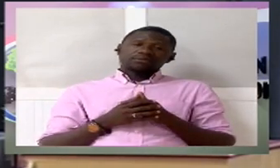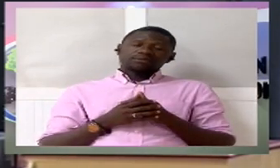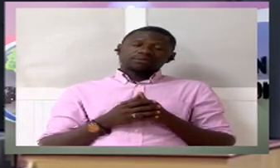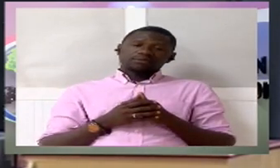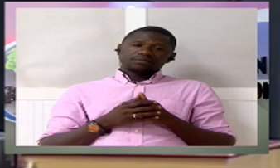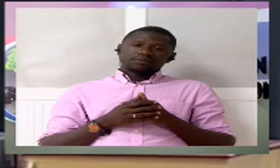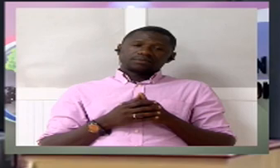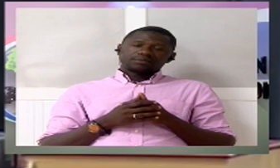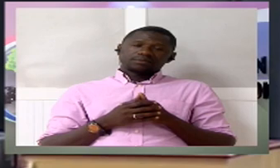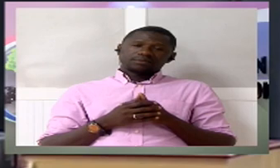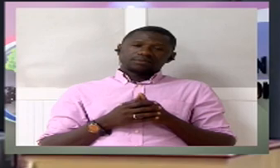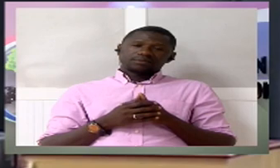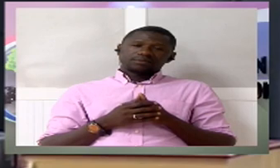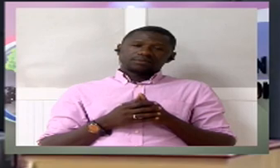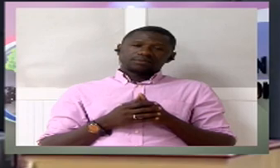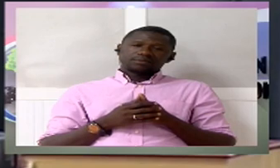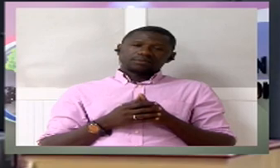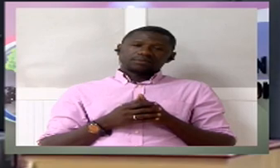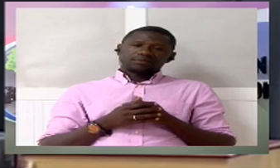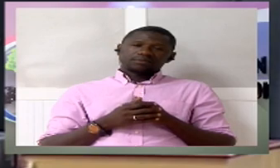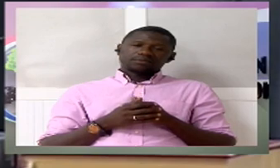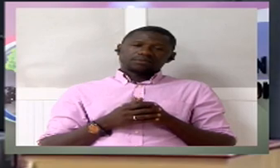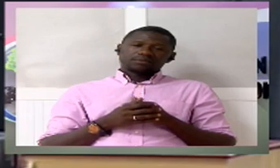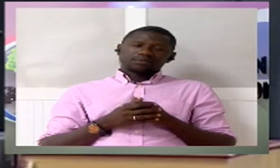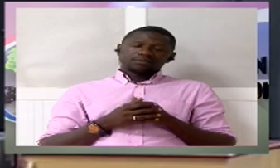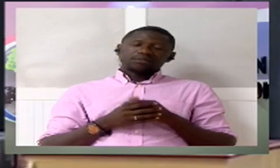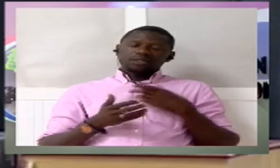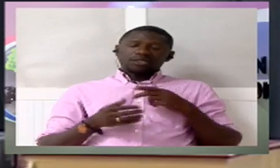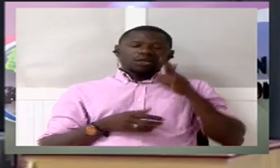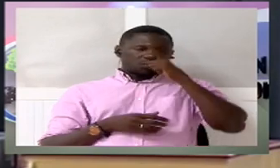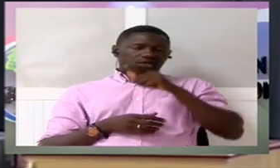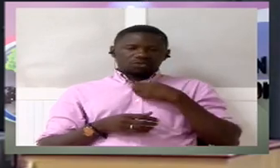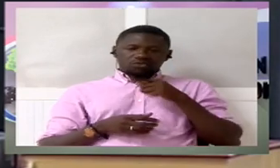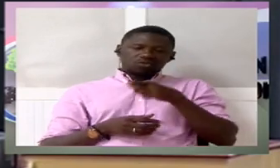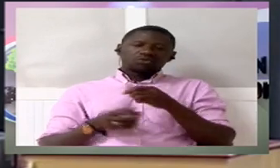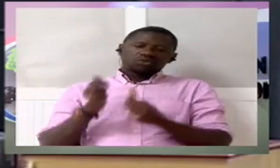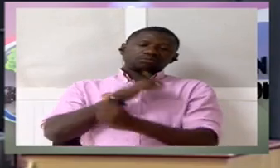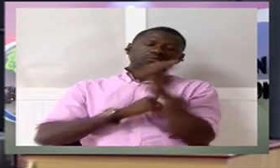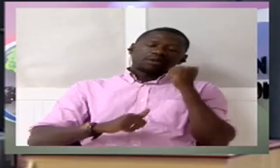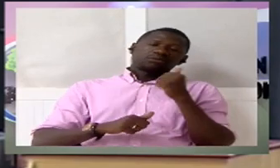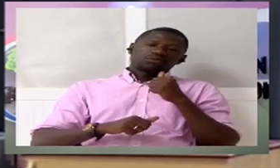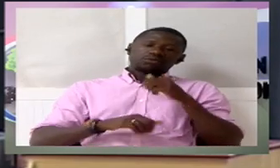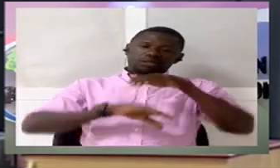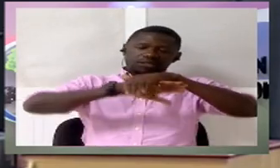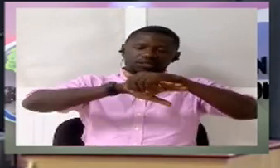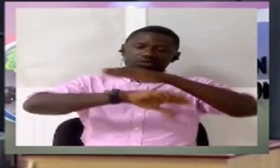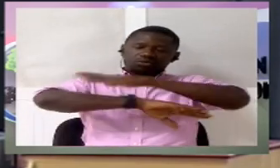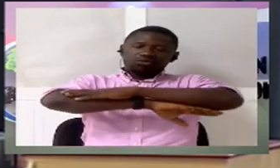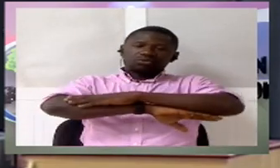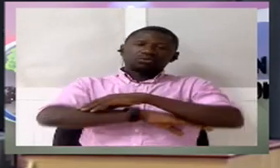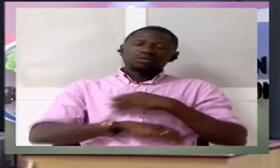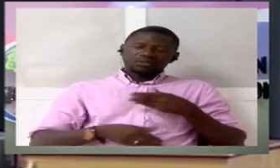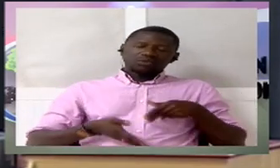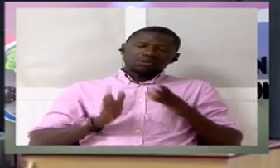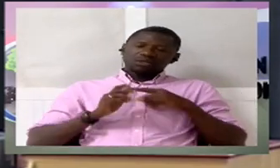Quran. Anatana chance to Kukamurun the school back. Then I got a chance to return him back to school. Cool lata wole nyam.